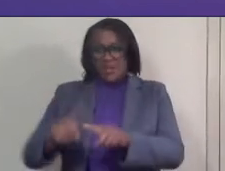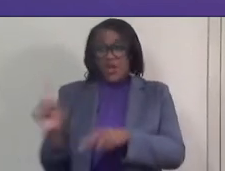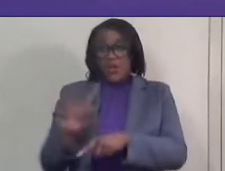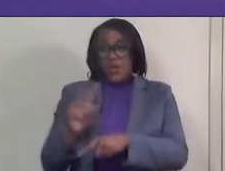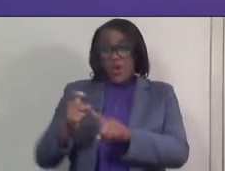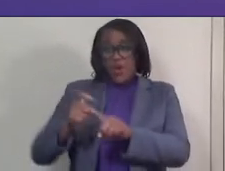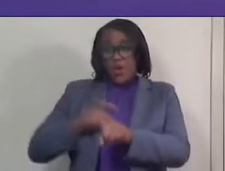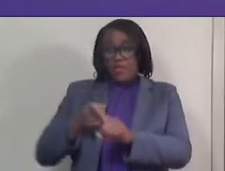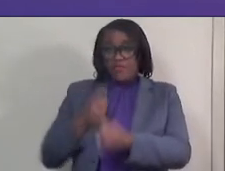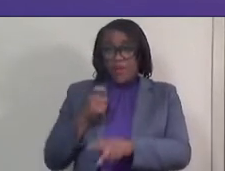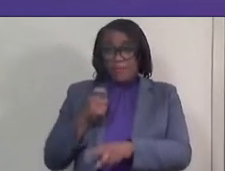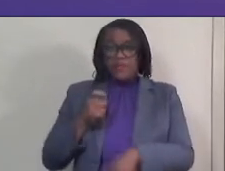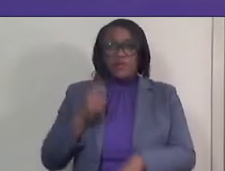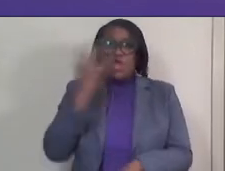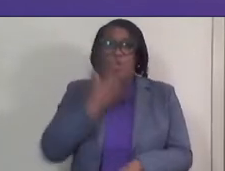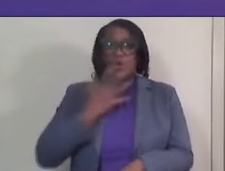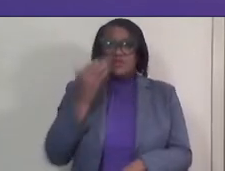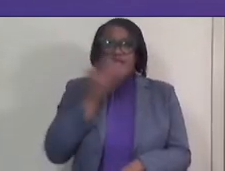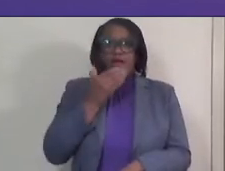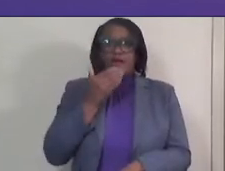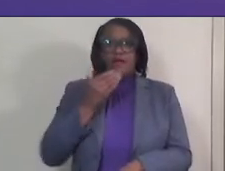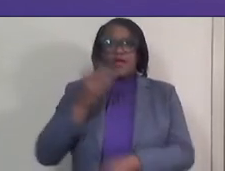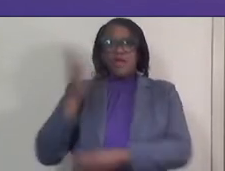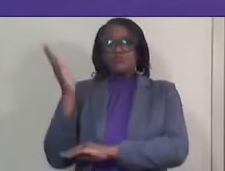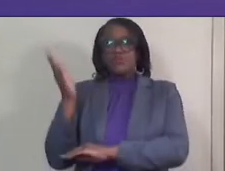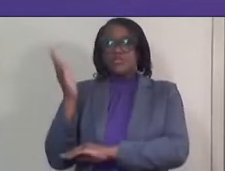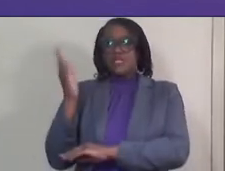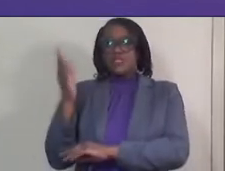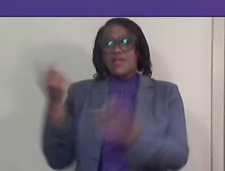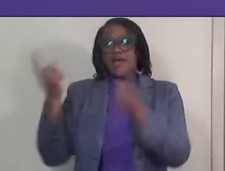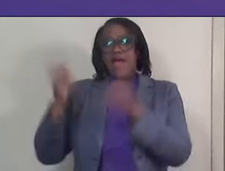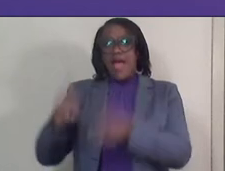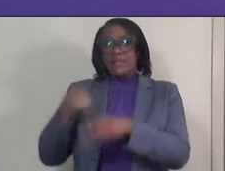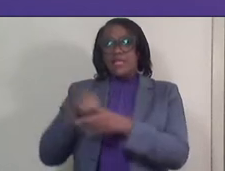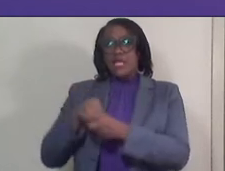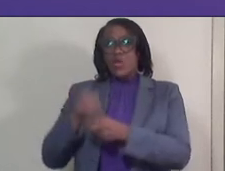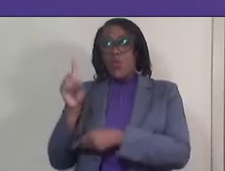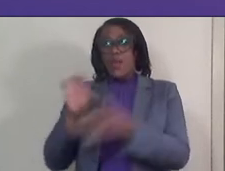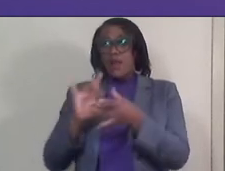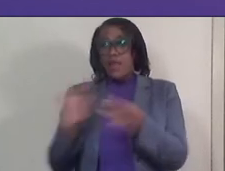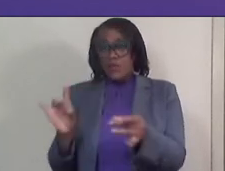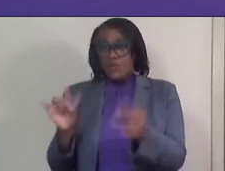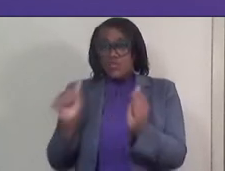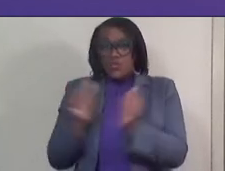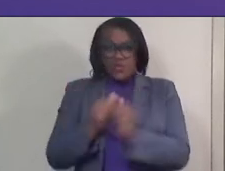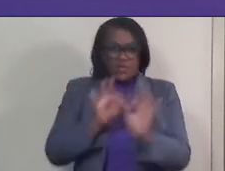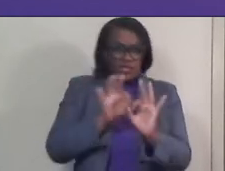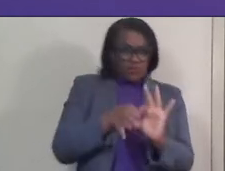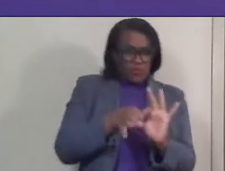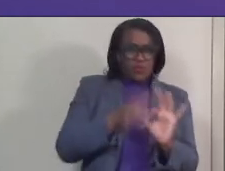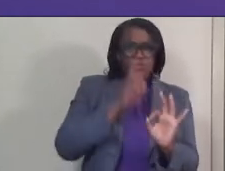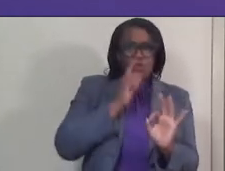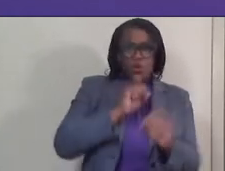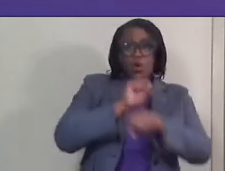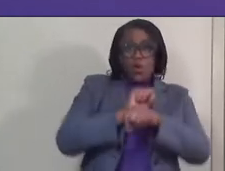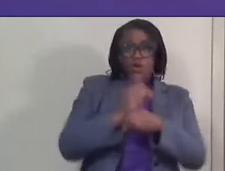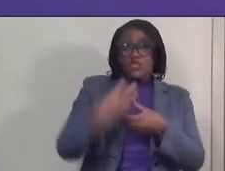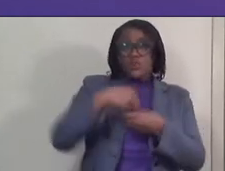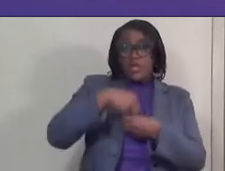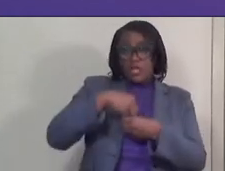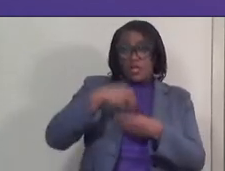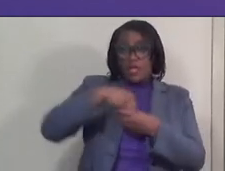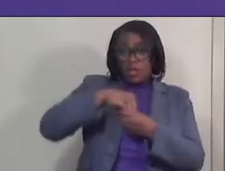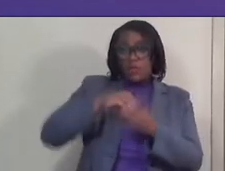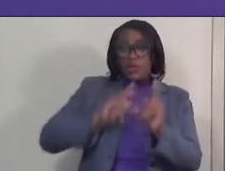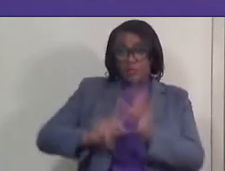from, it looks like a presentation happening primarily in one language with interpreters who are working to include folks